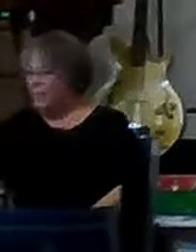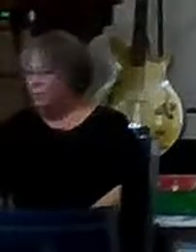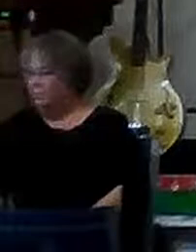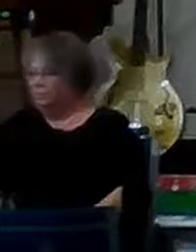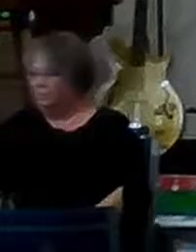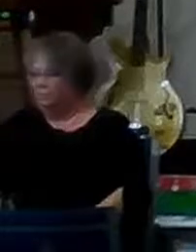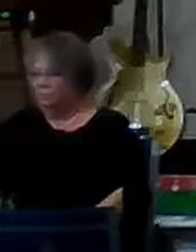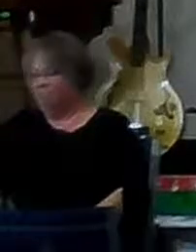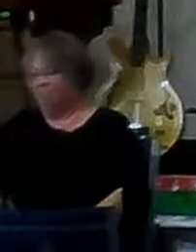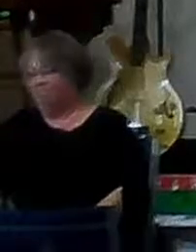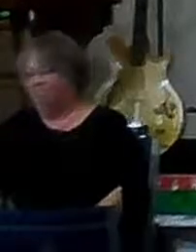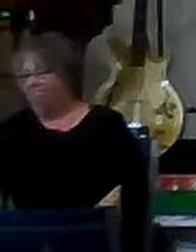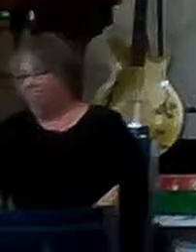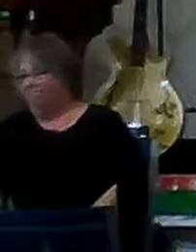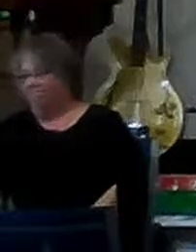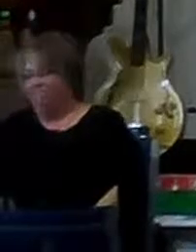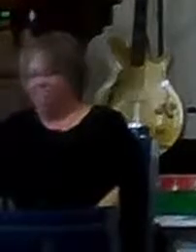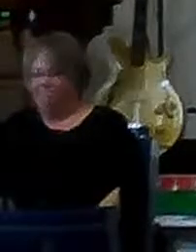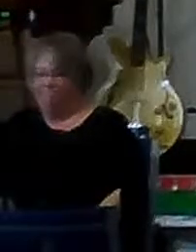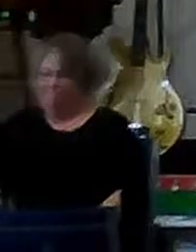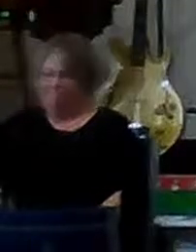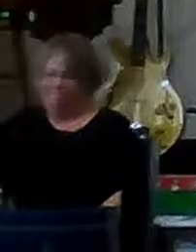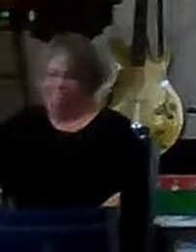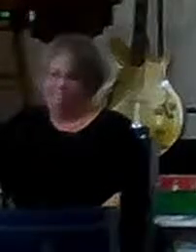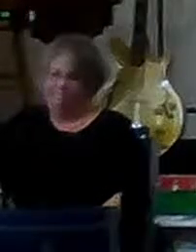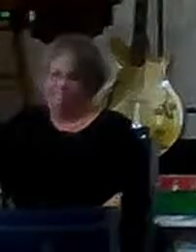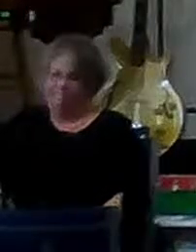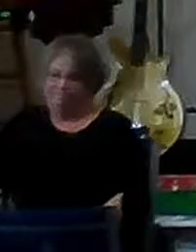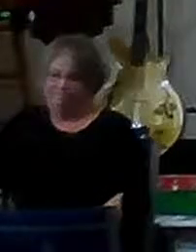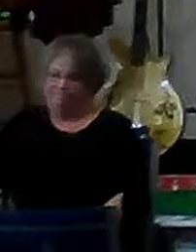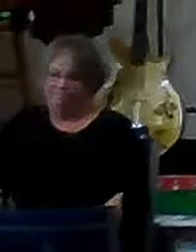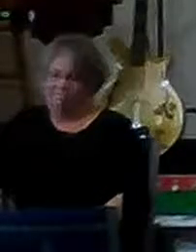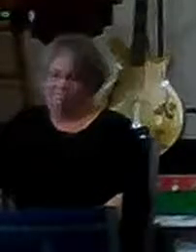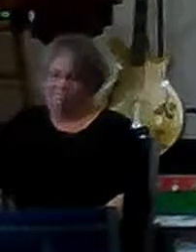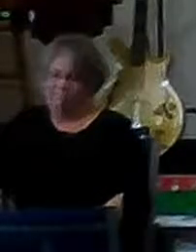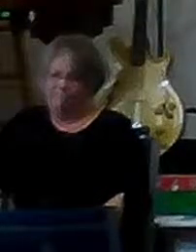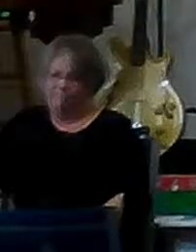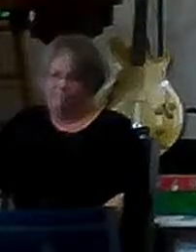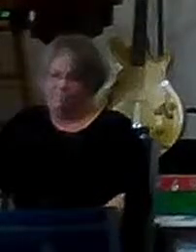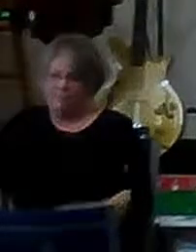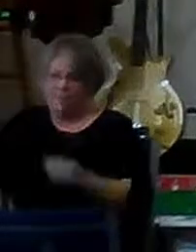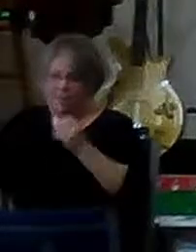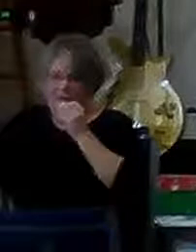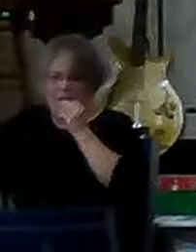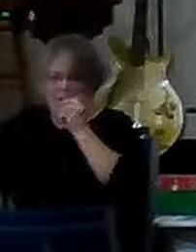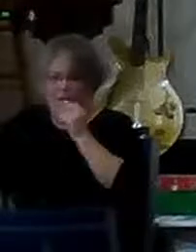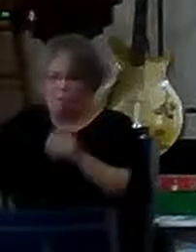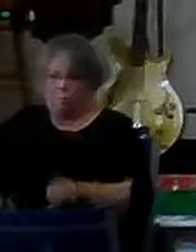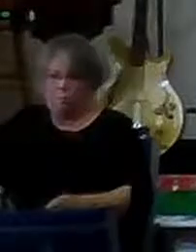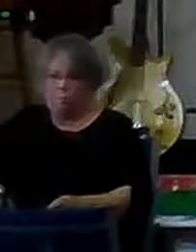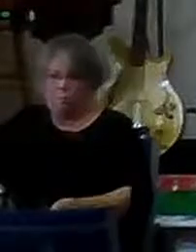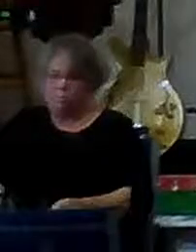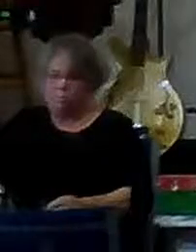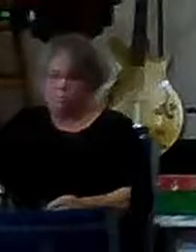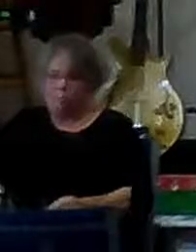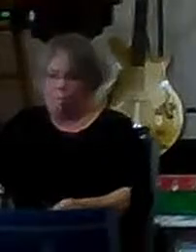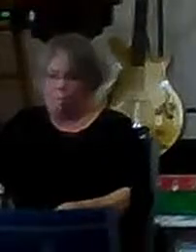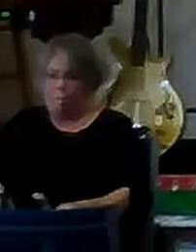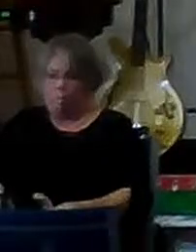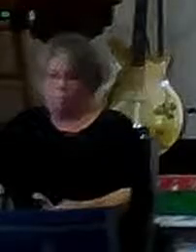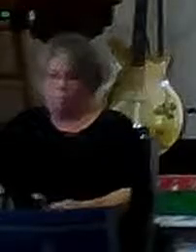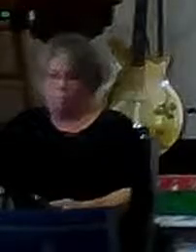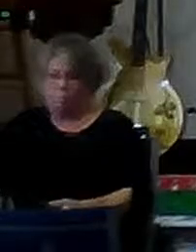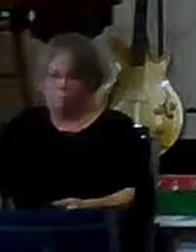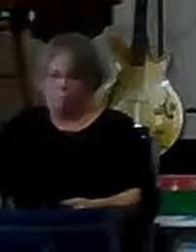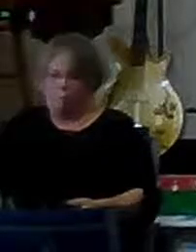Romans. Paul writes, "I am speaking the truth in Christ. I am not lying. My